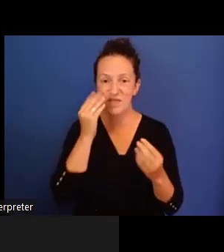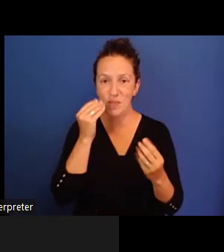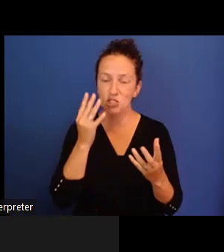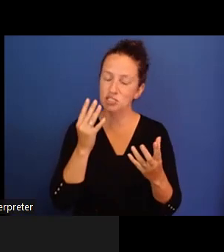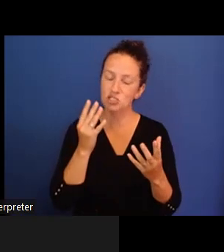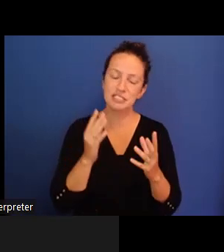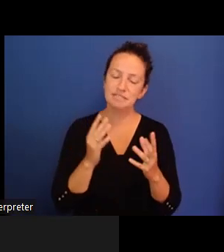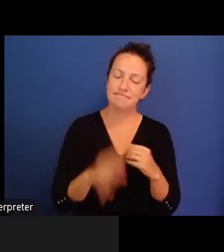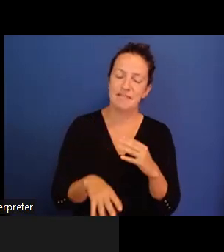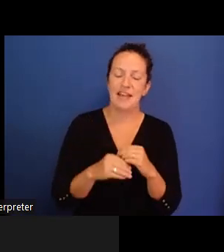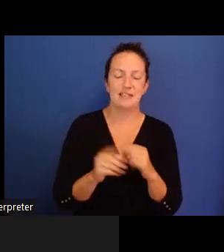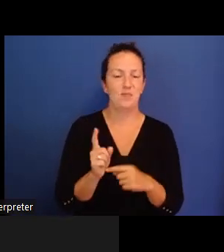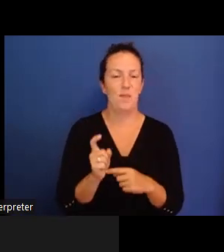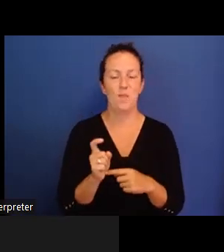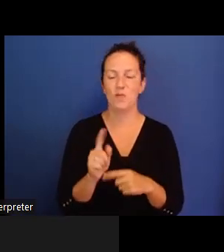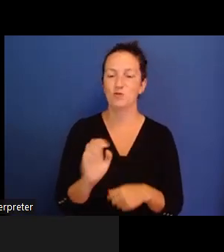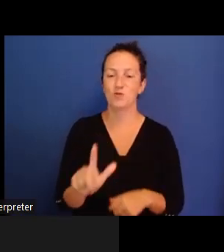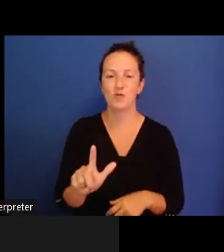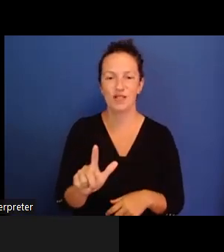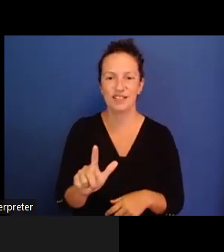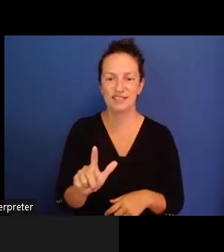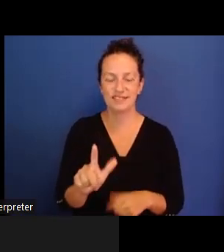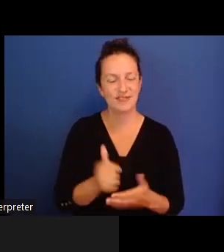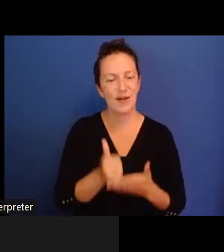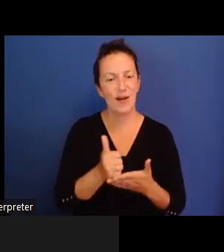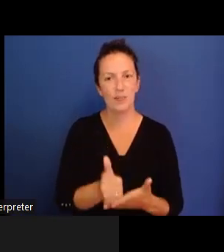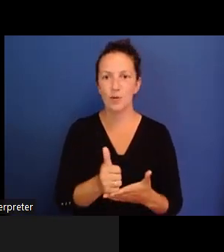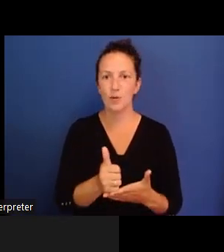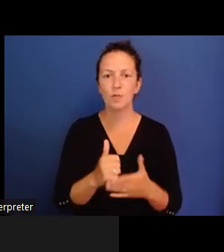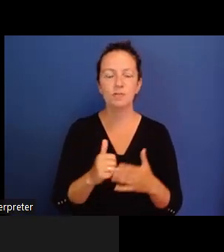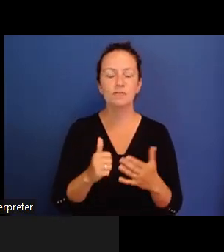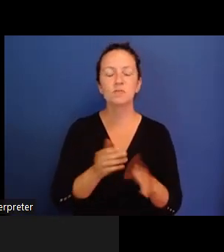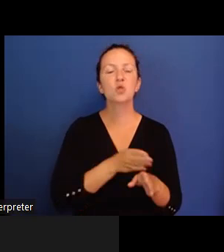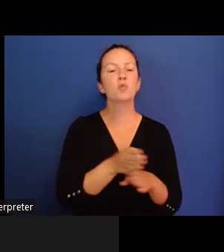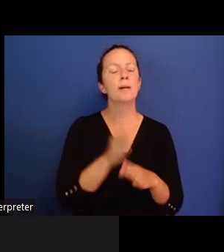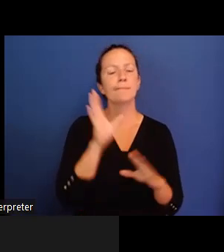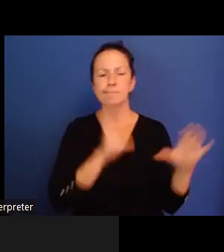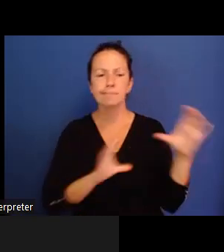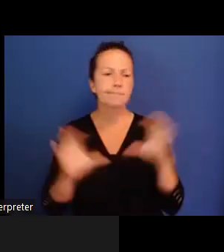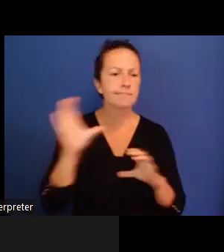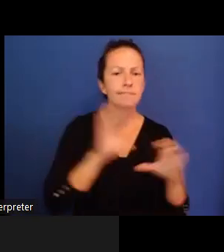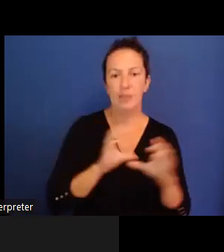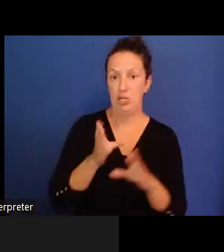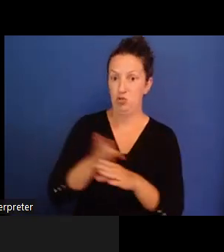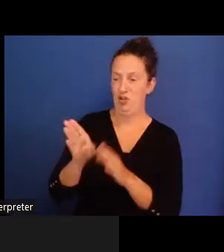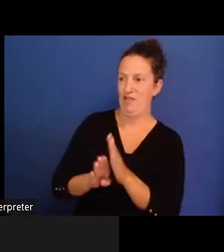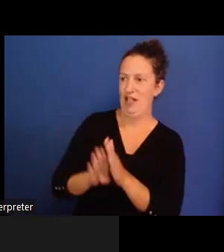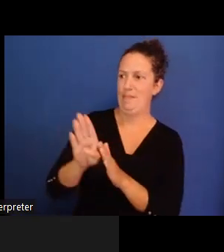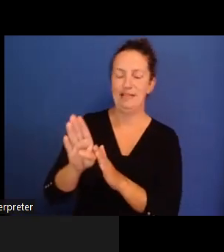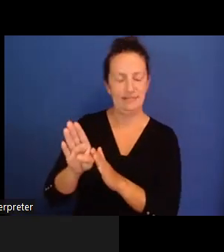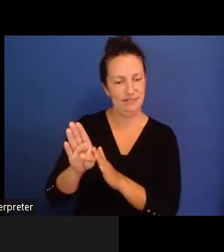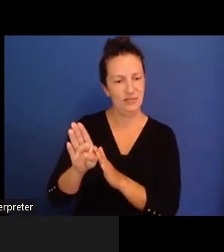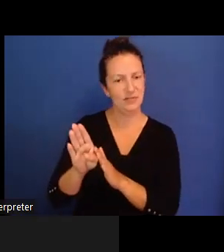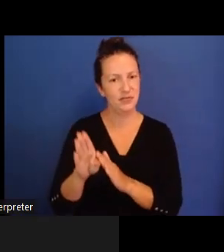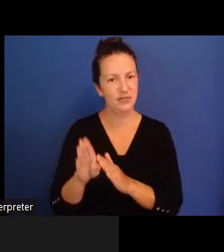tool to pursue your career exploration and career development. So again, thank